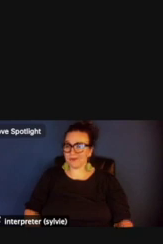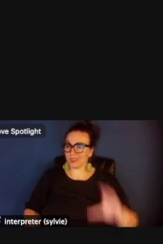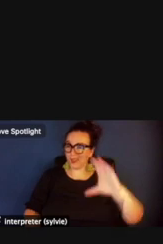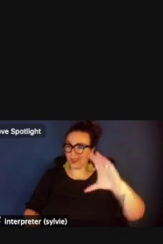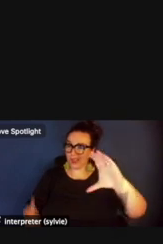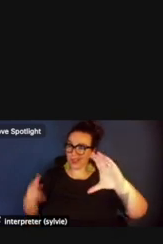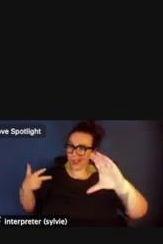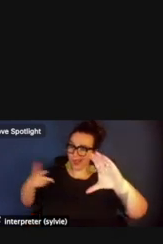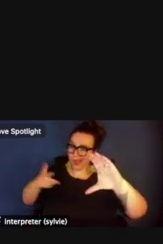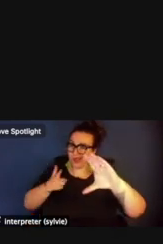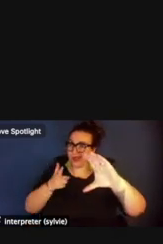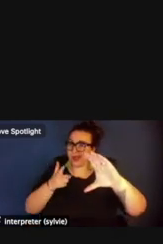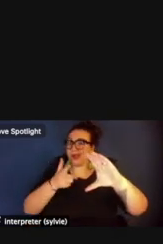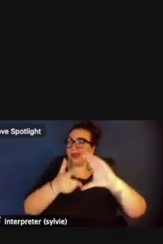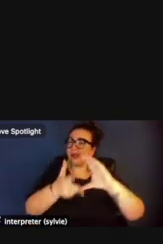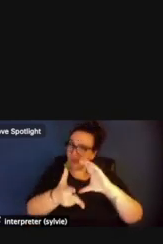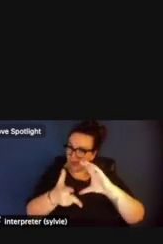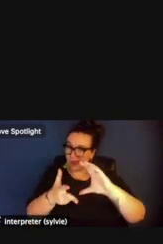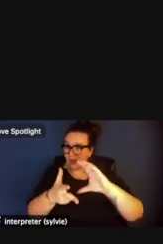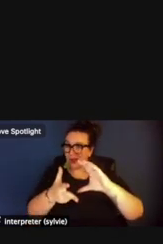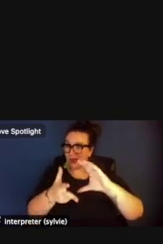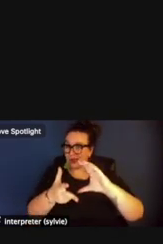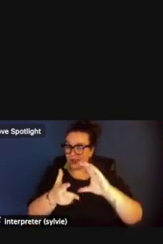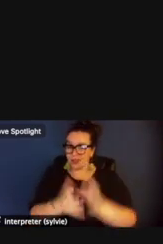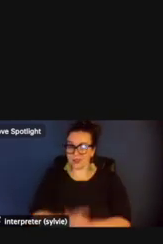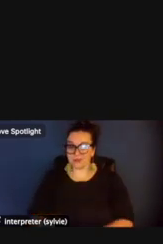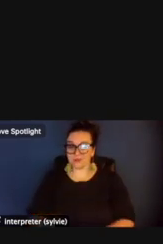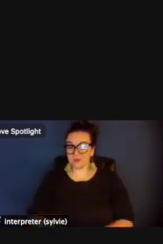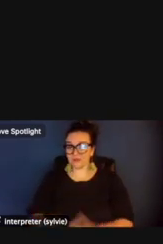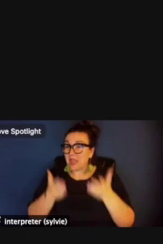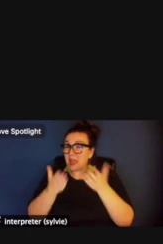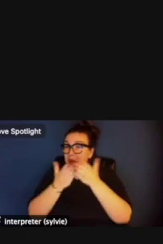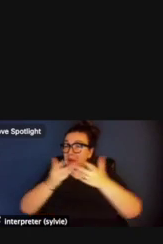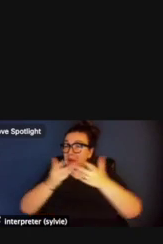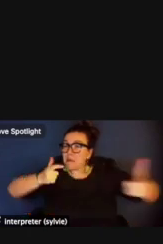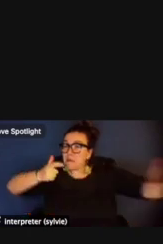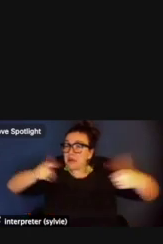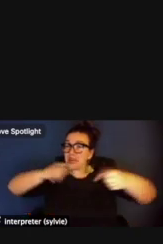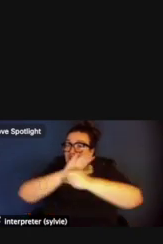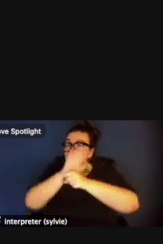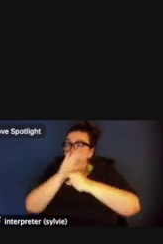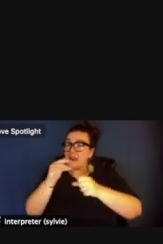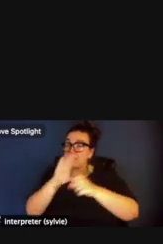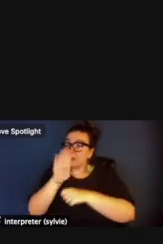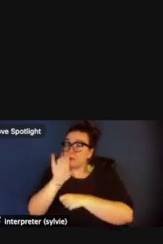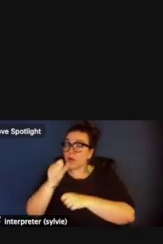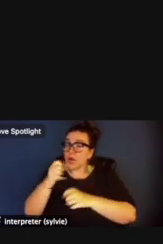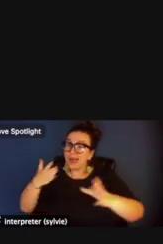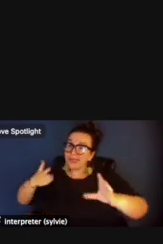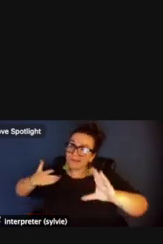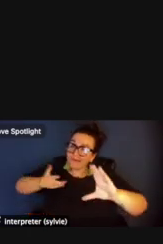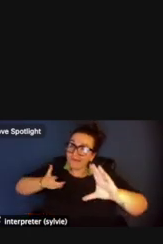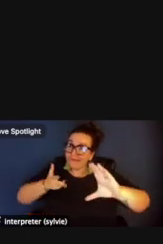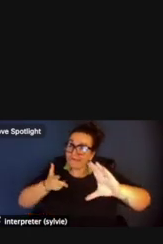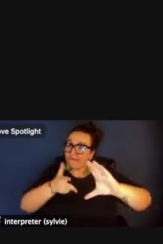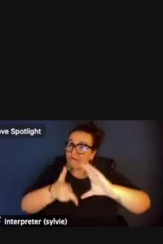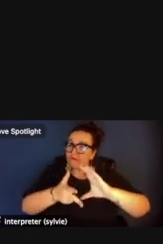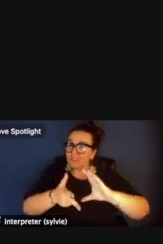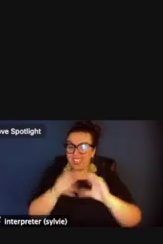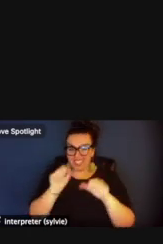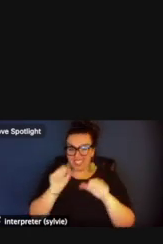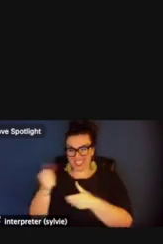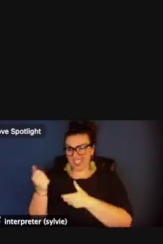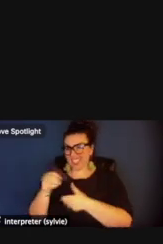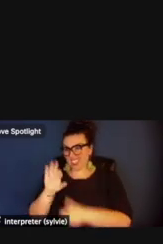Yeah, it's a big and bus. It, whoop. And it got and on it fit in that. Yeah, yeah. Into this so that the big cars. Old boat is big enough to carry that big old bus. Yeah, that ferry can carry cars and boats. And